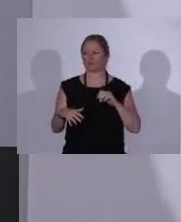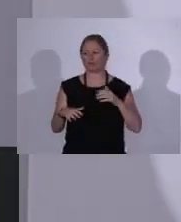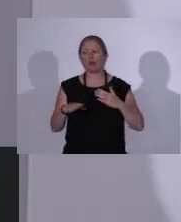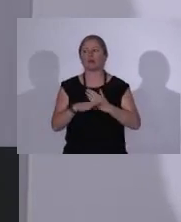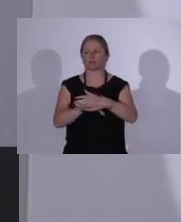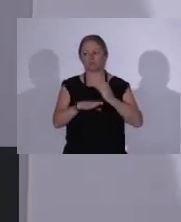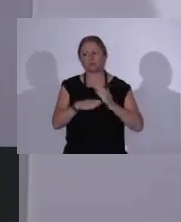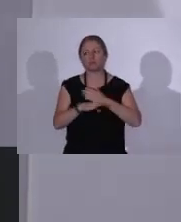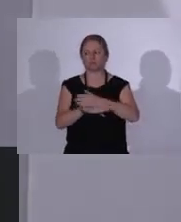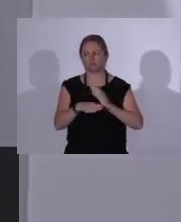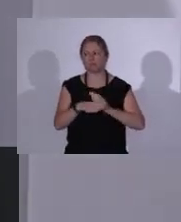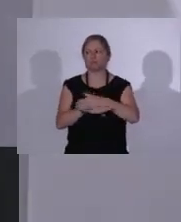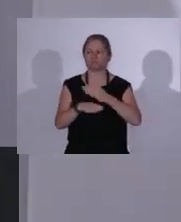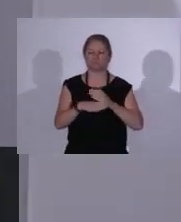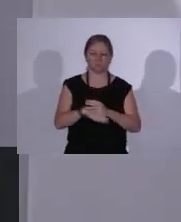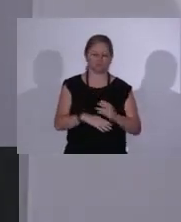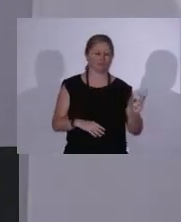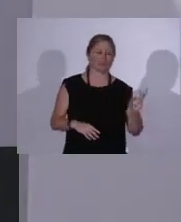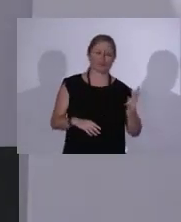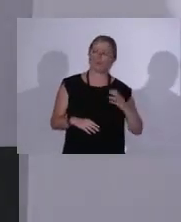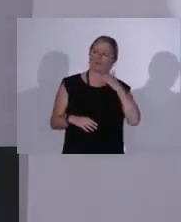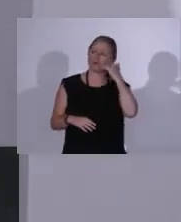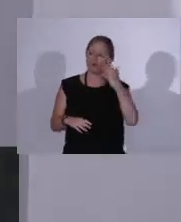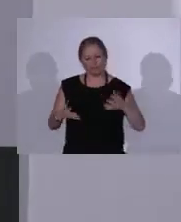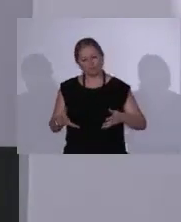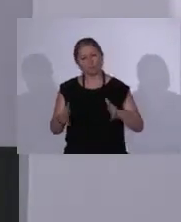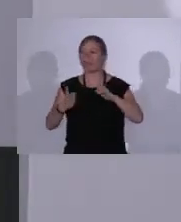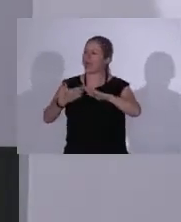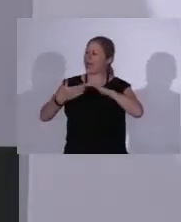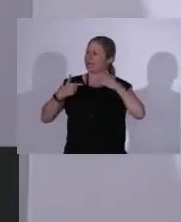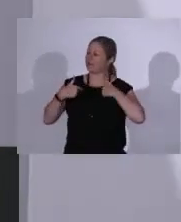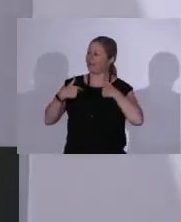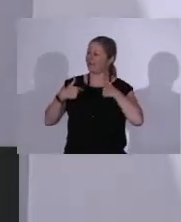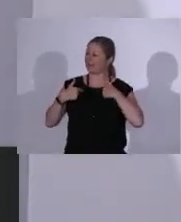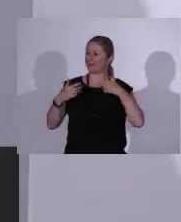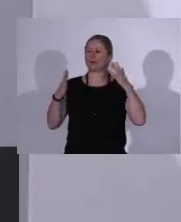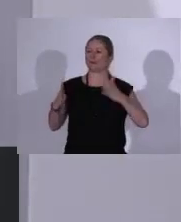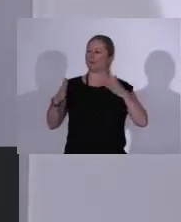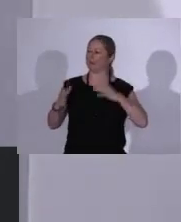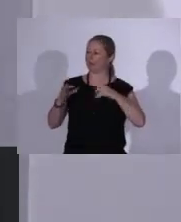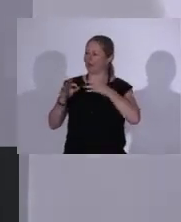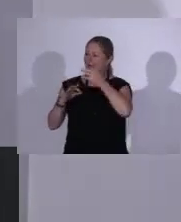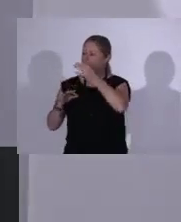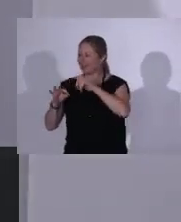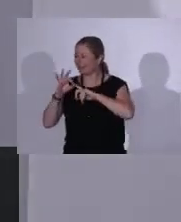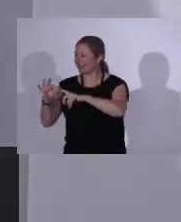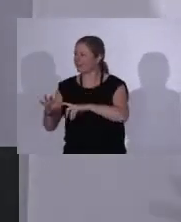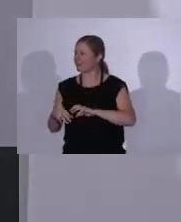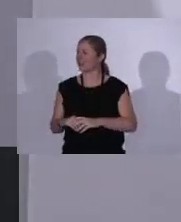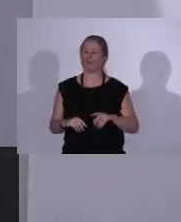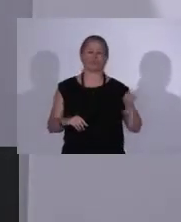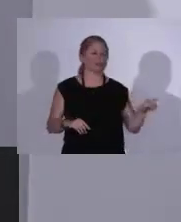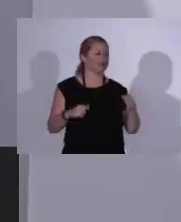work and who are always willing to help me with very random requests. All of last year, they were incredible with the live